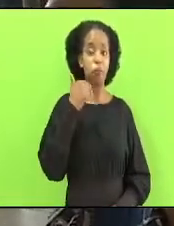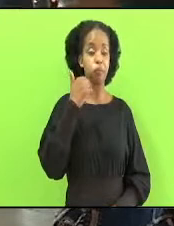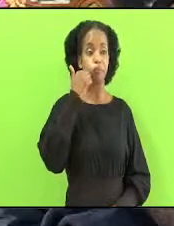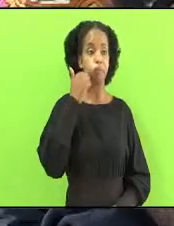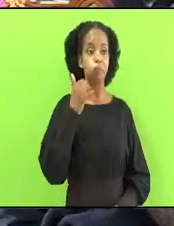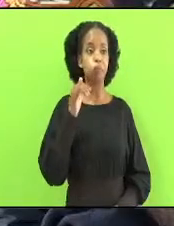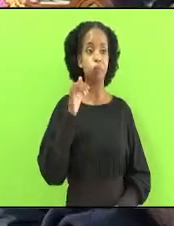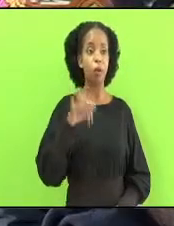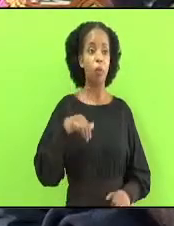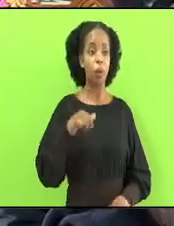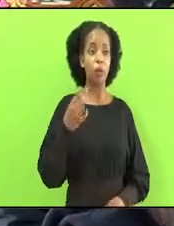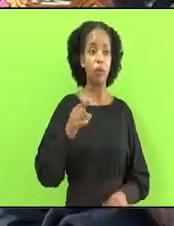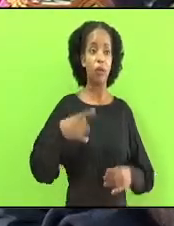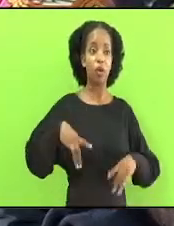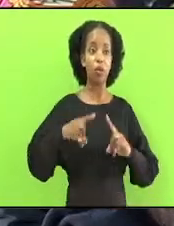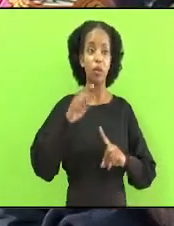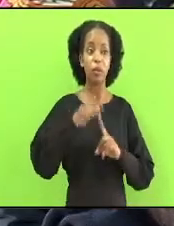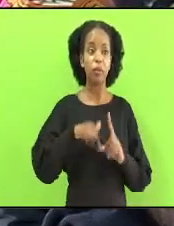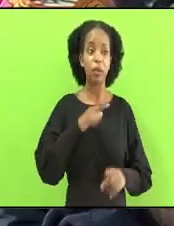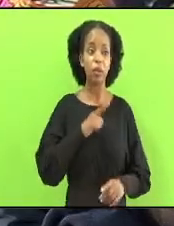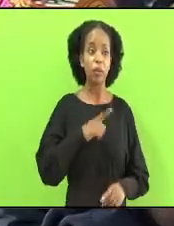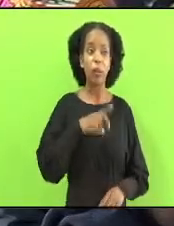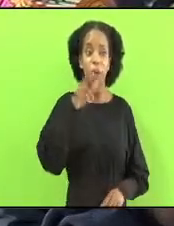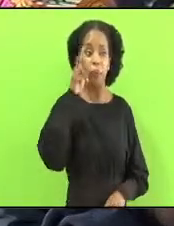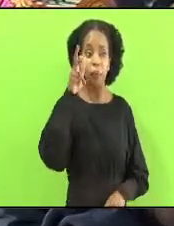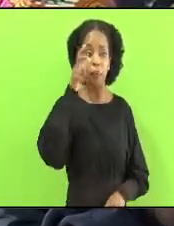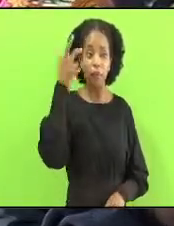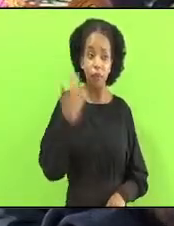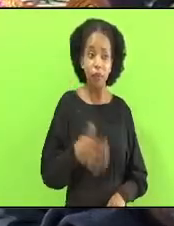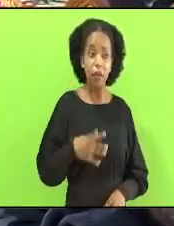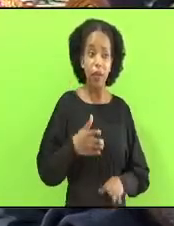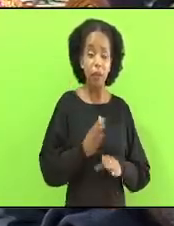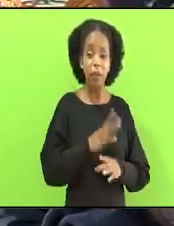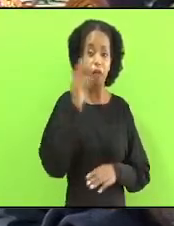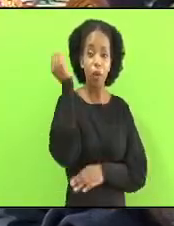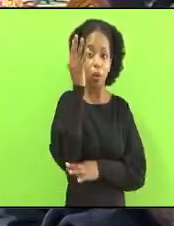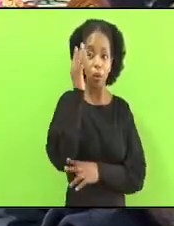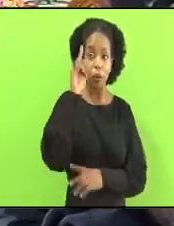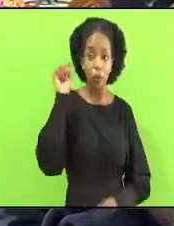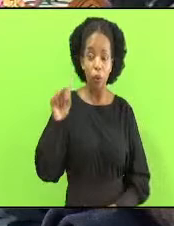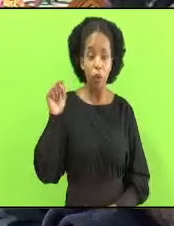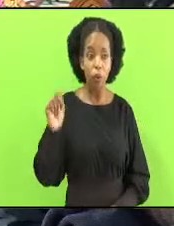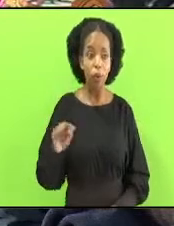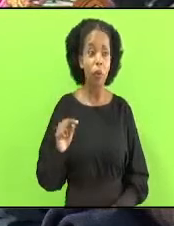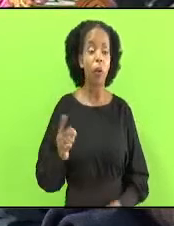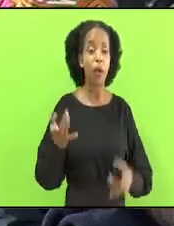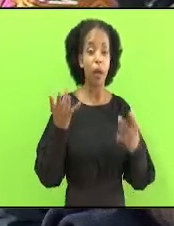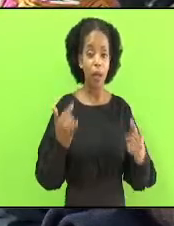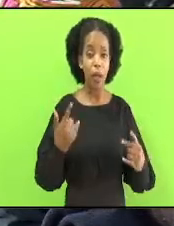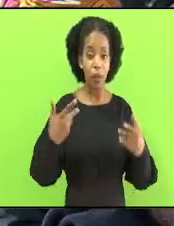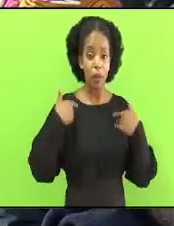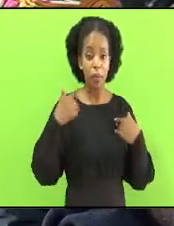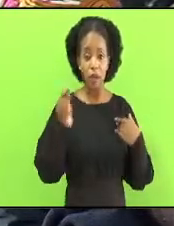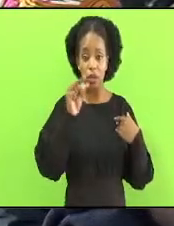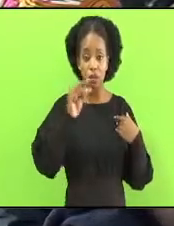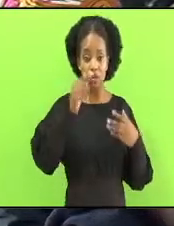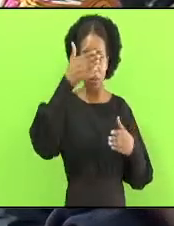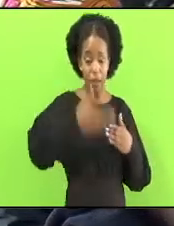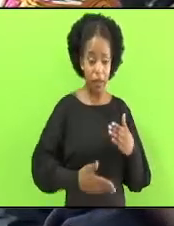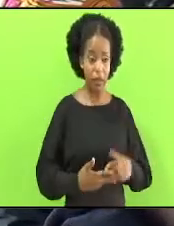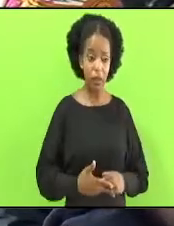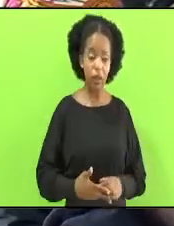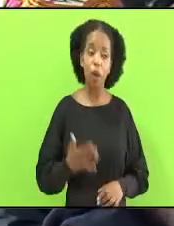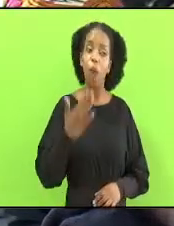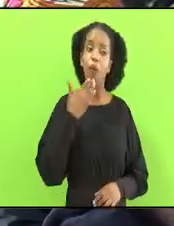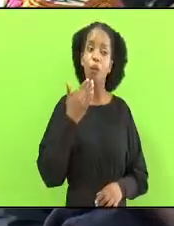chairman. So se nosi because we feel almost re bua ka so se one. Now, when I come to the end, who's responsible? Who's